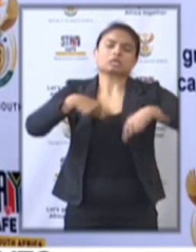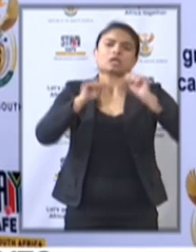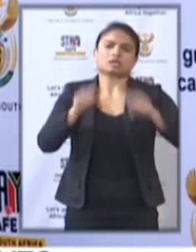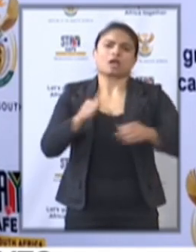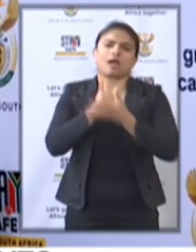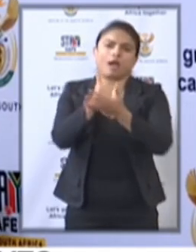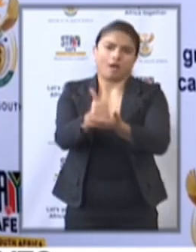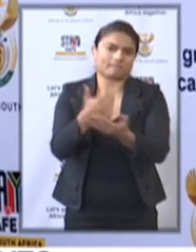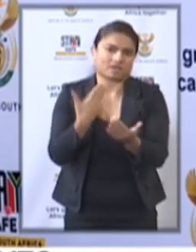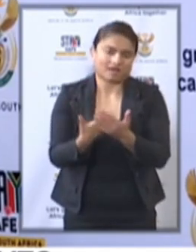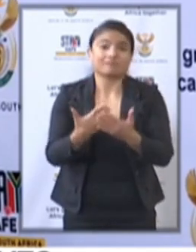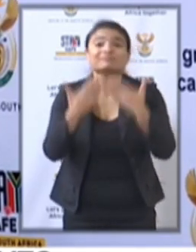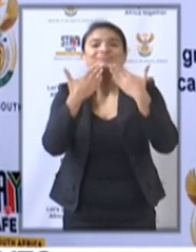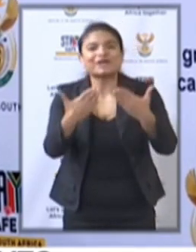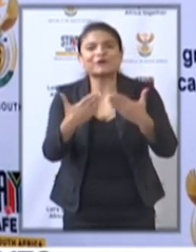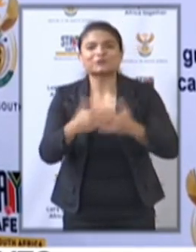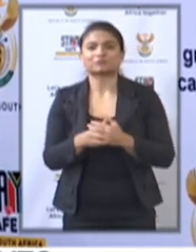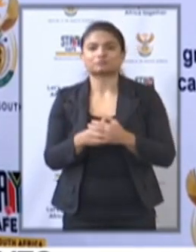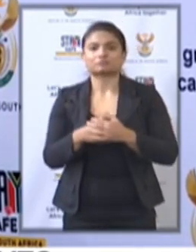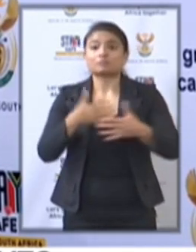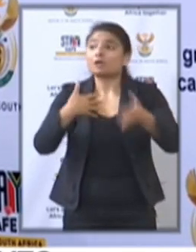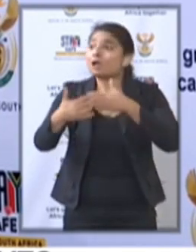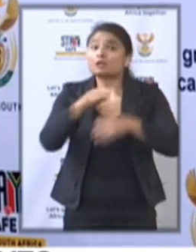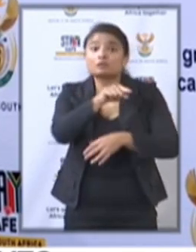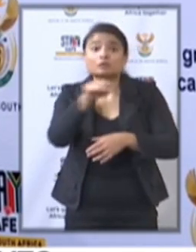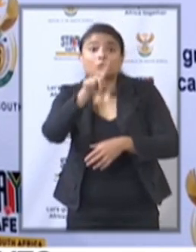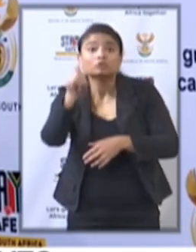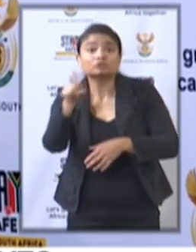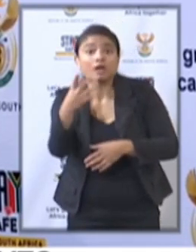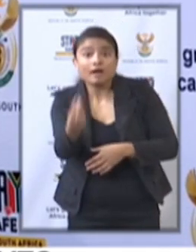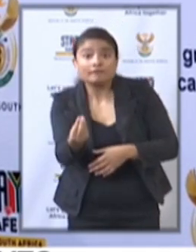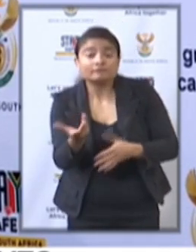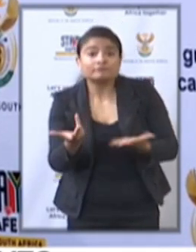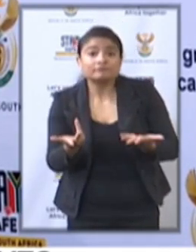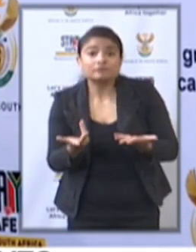you very much. Do we have any other question?